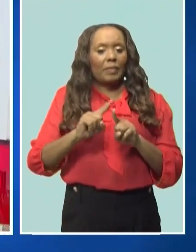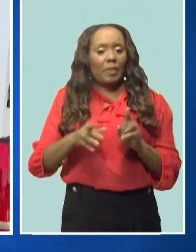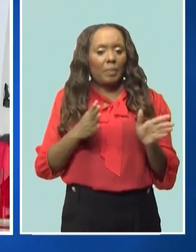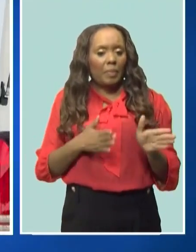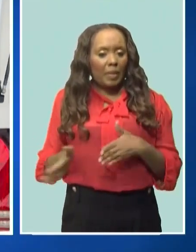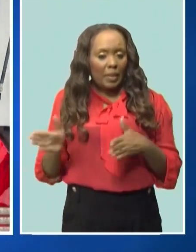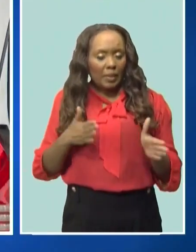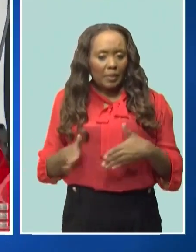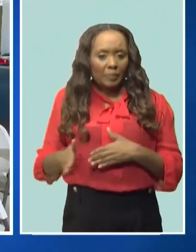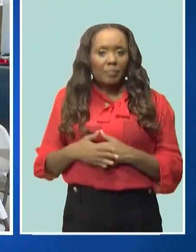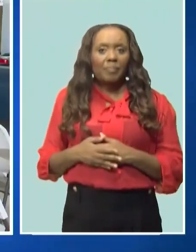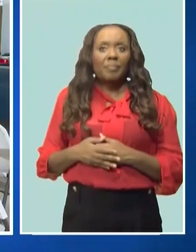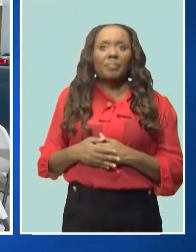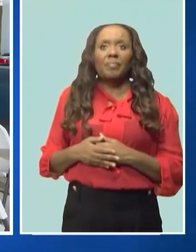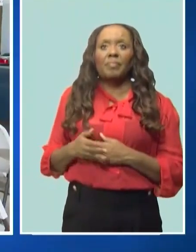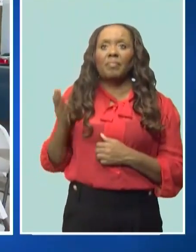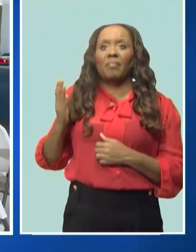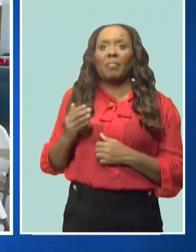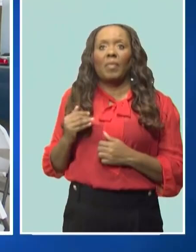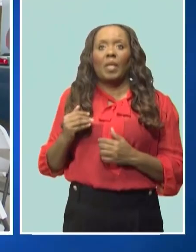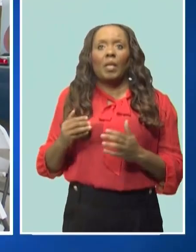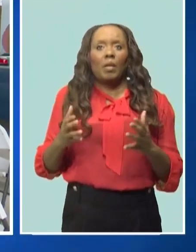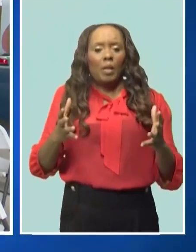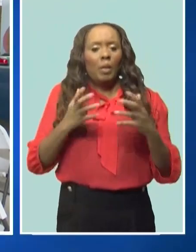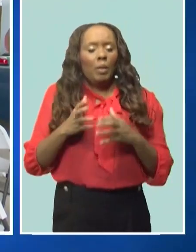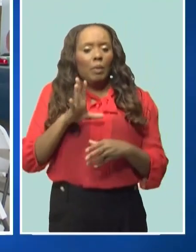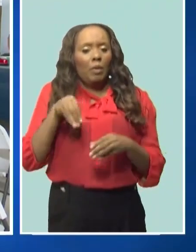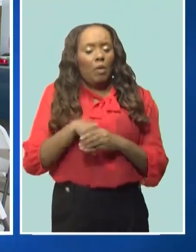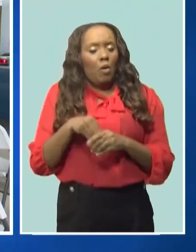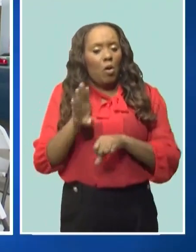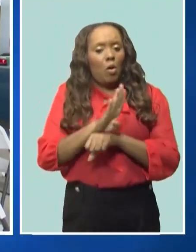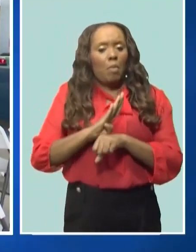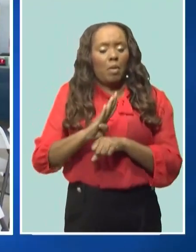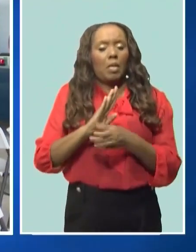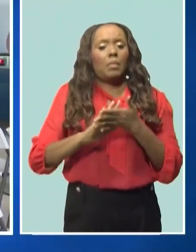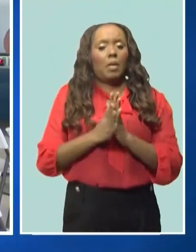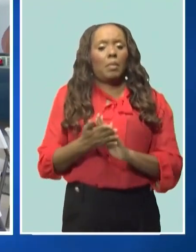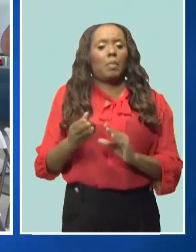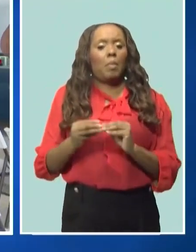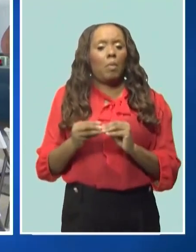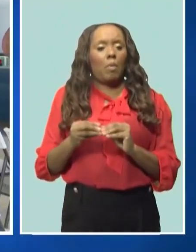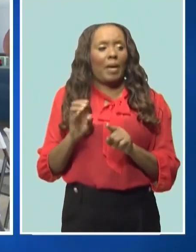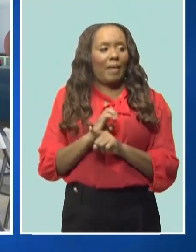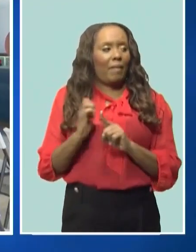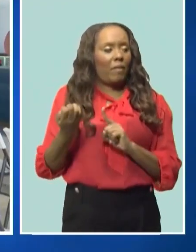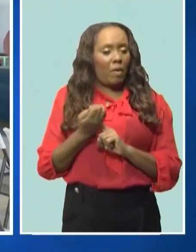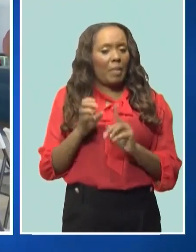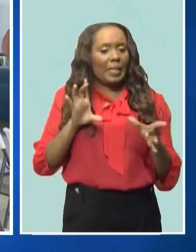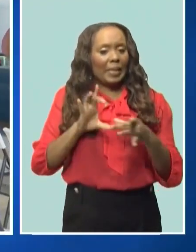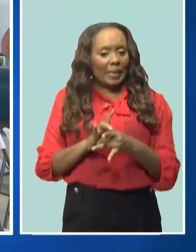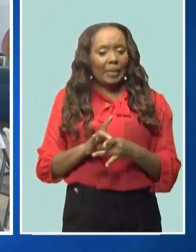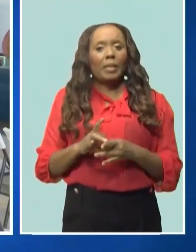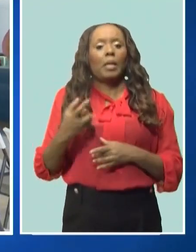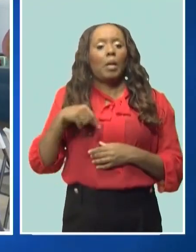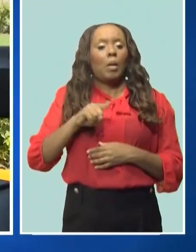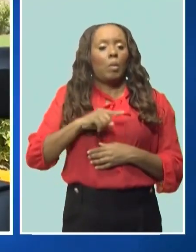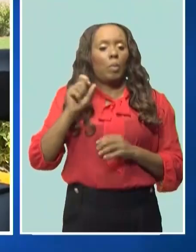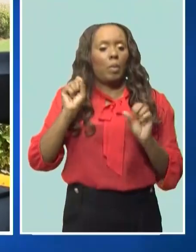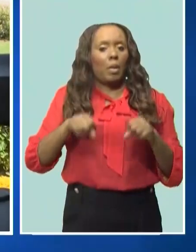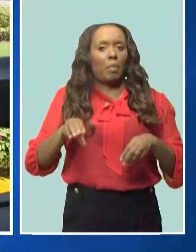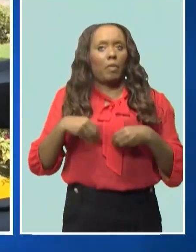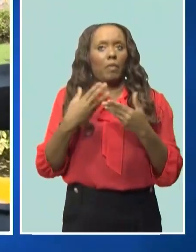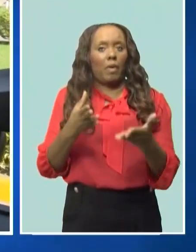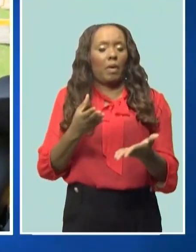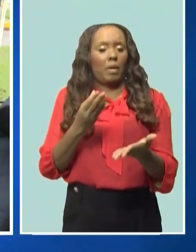want to play our part in Barbados going green, and we will offer financing for the electric vehicles. I know today